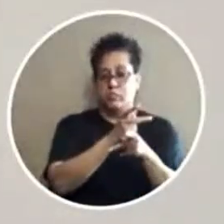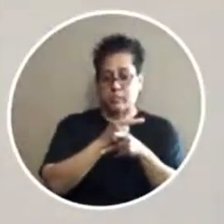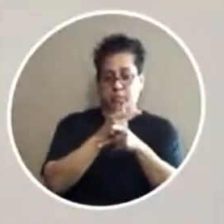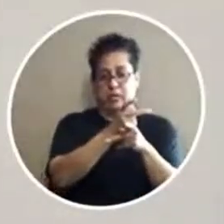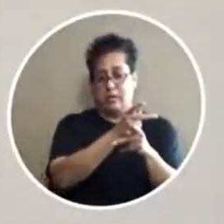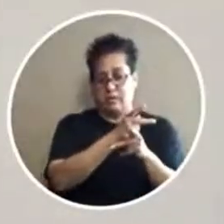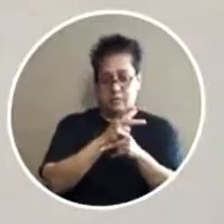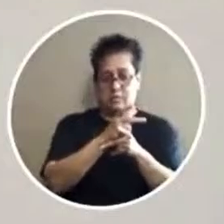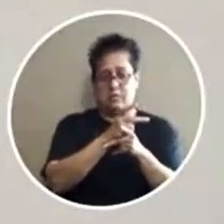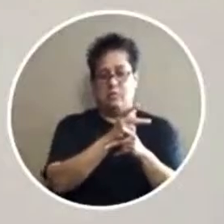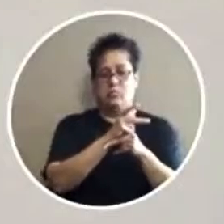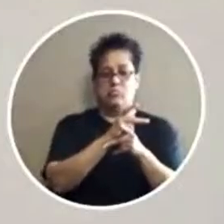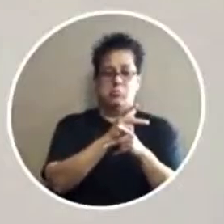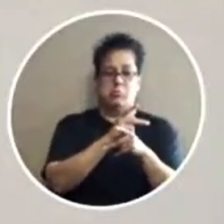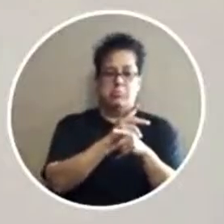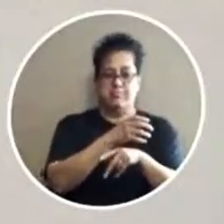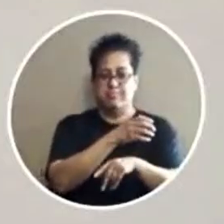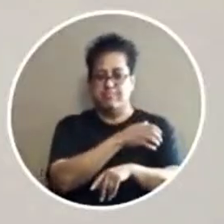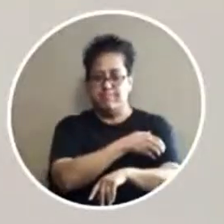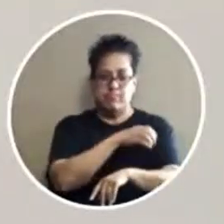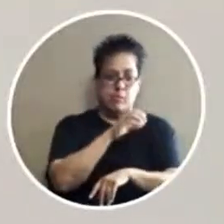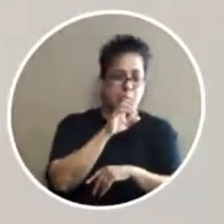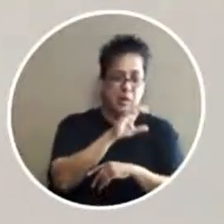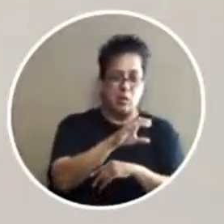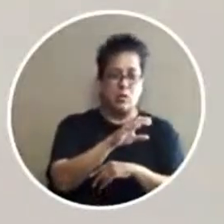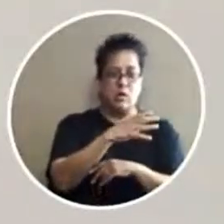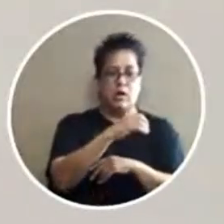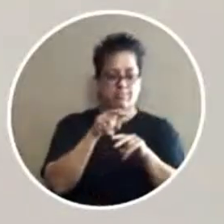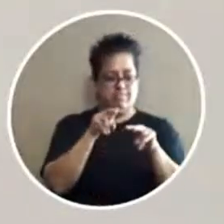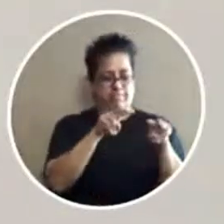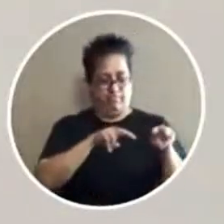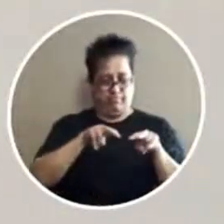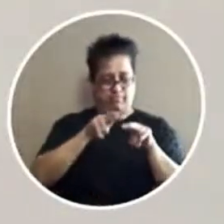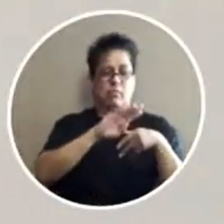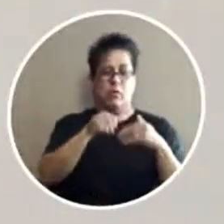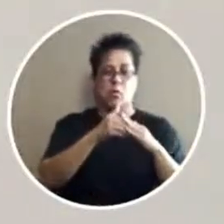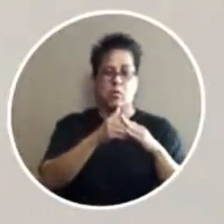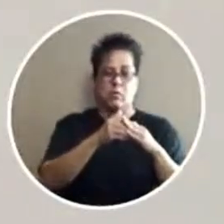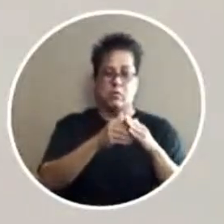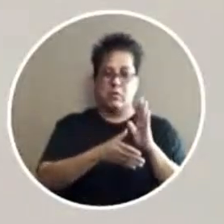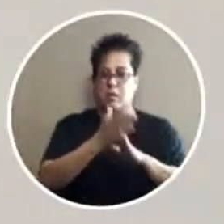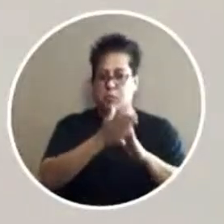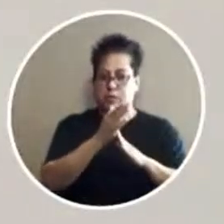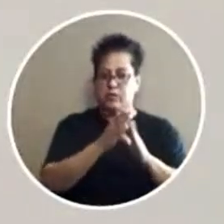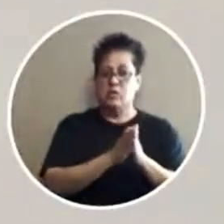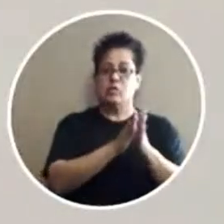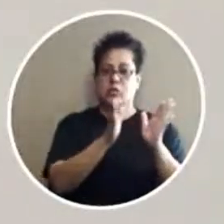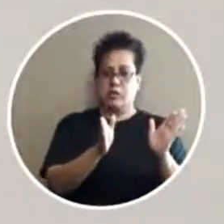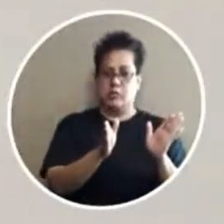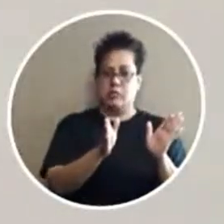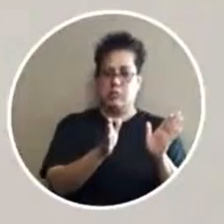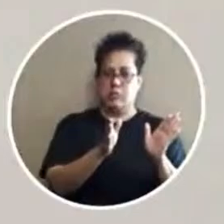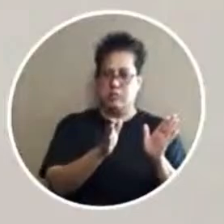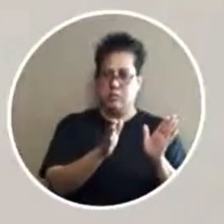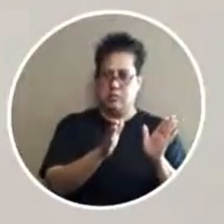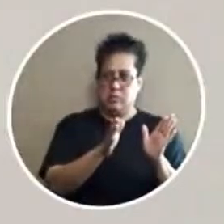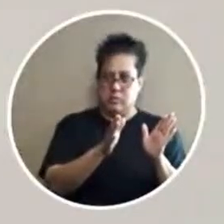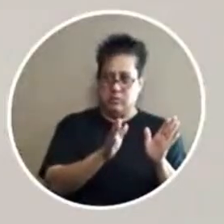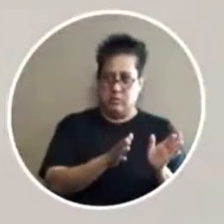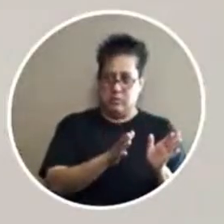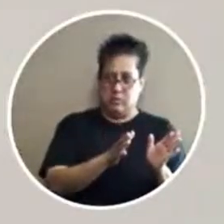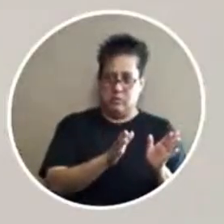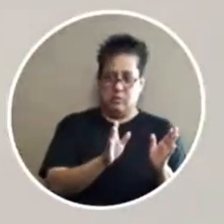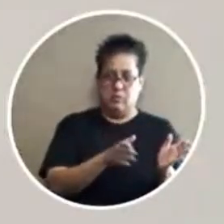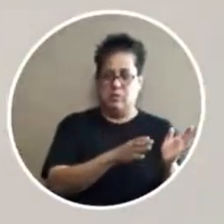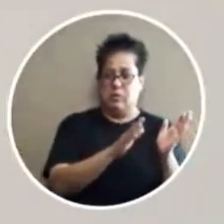supervise, to empower, and to oversee all the operations in general. So I'm going to